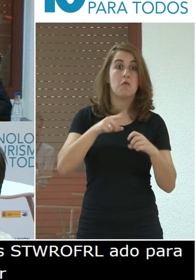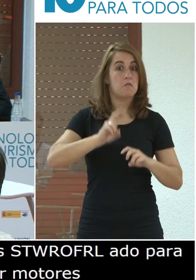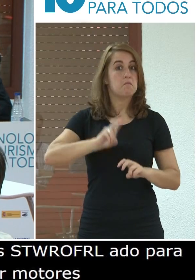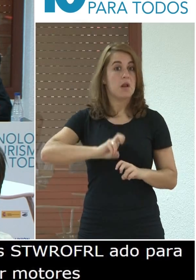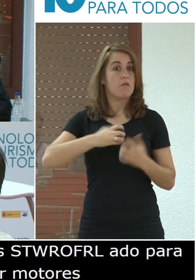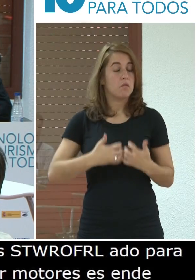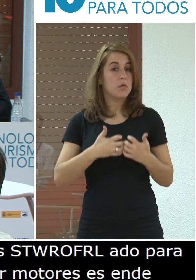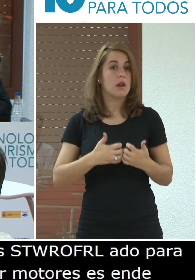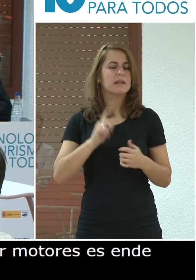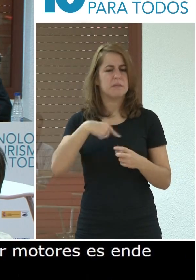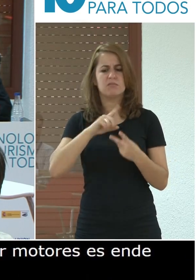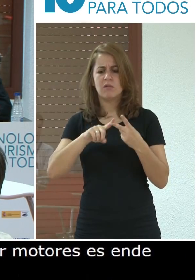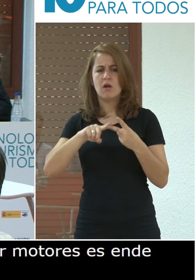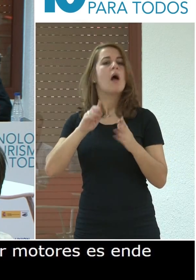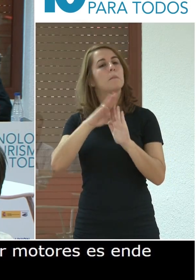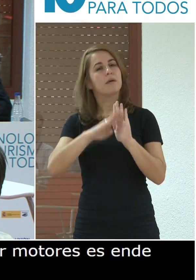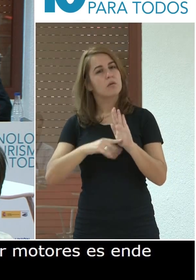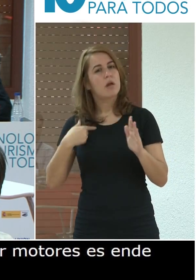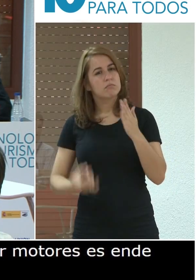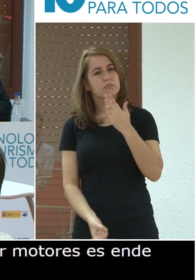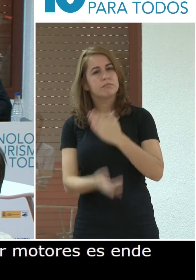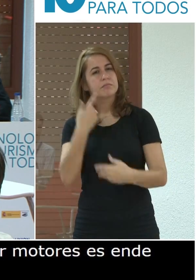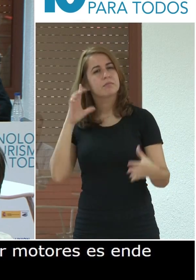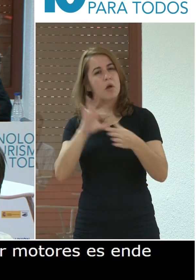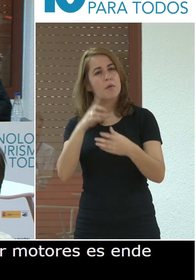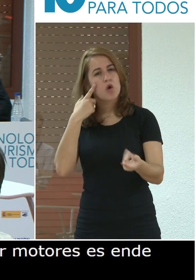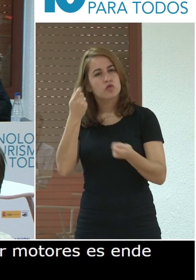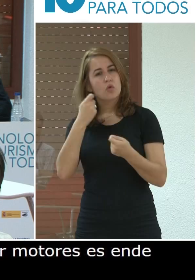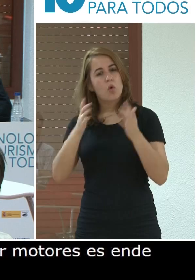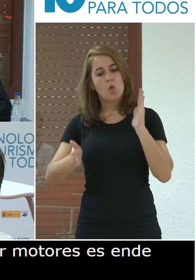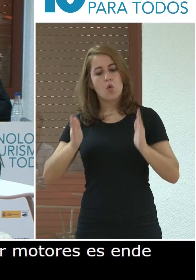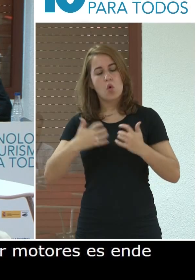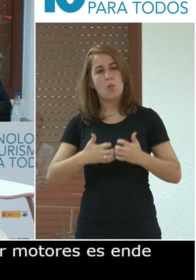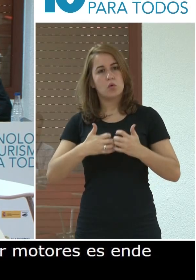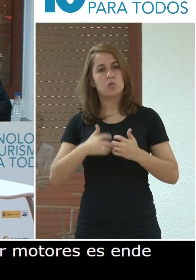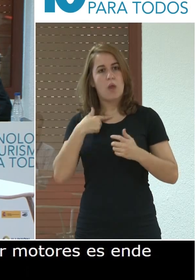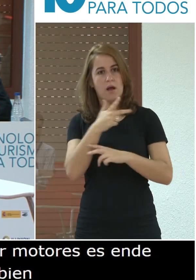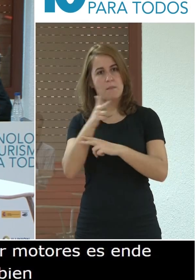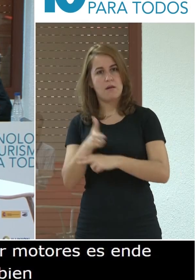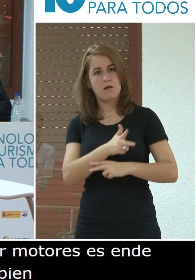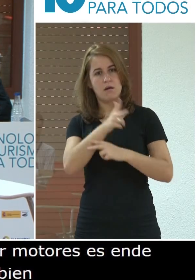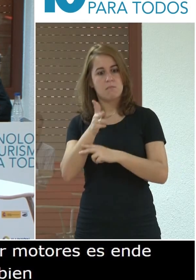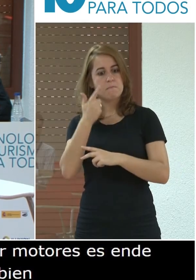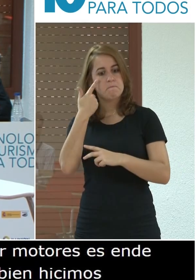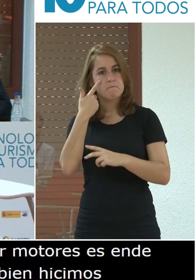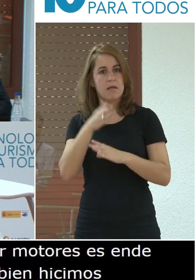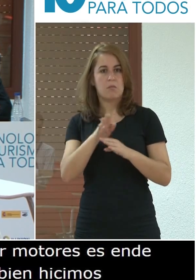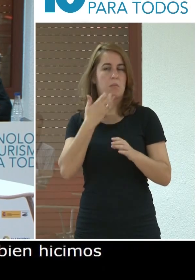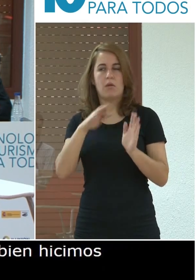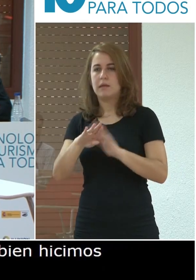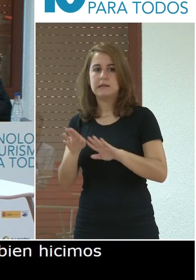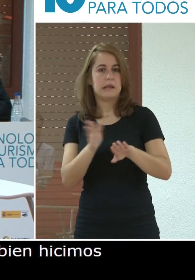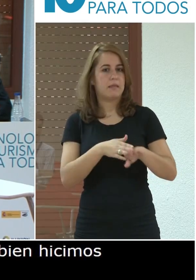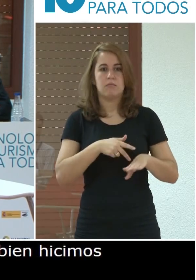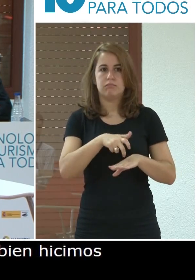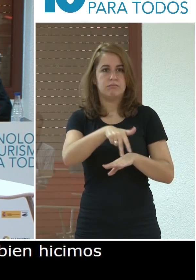some training, but worked really good. We also did an application to control a robot with a camera so